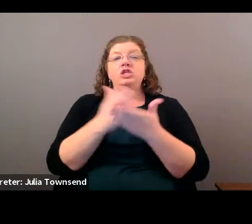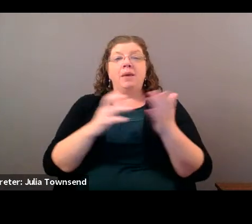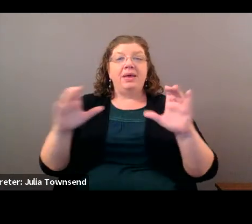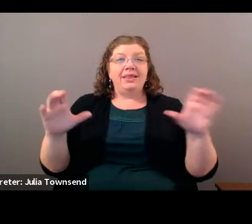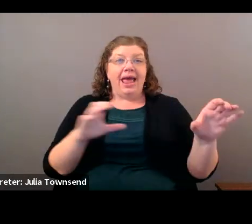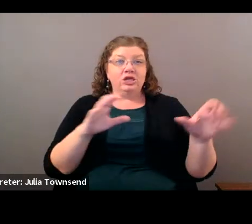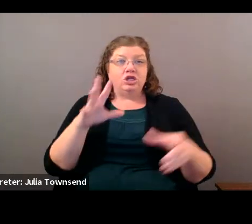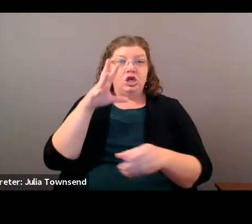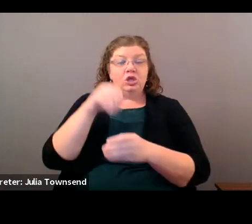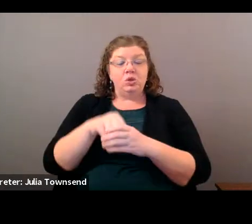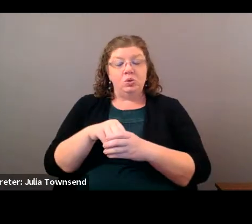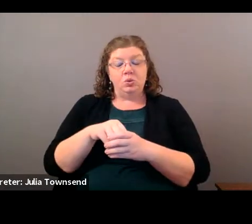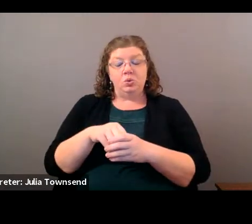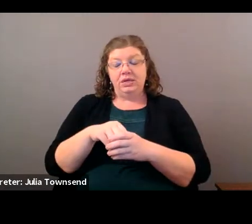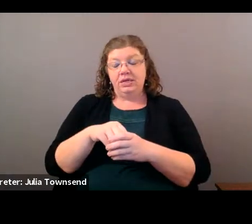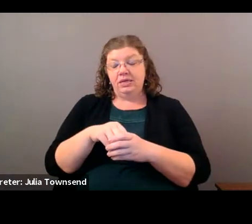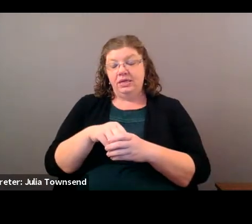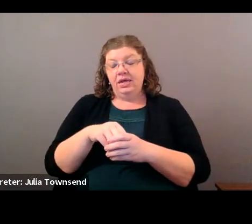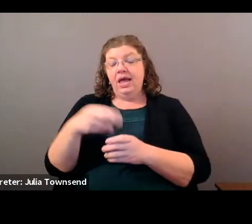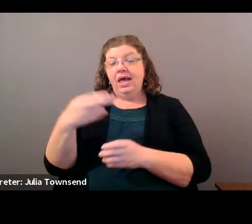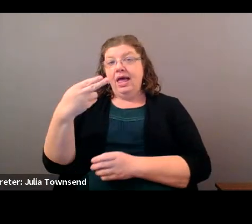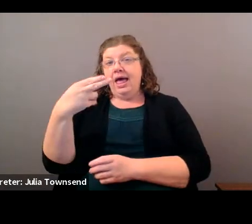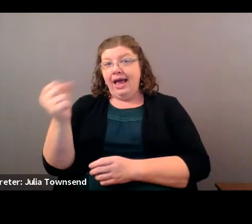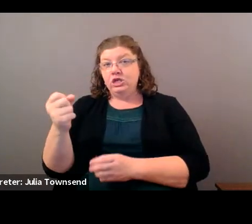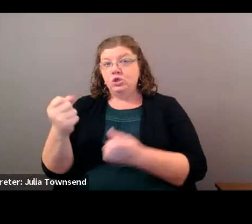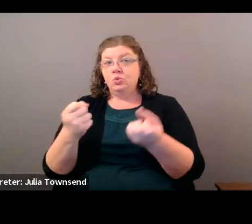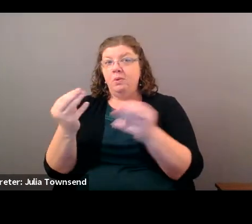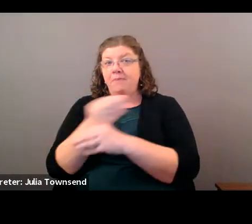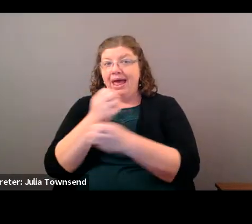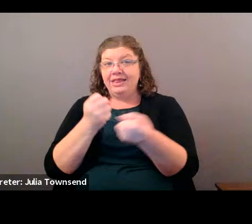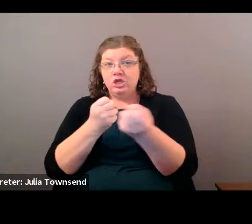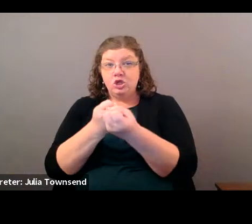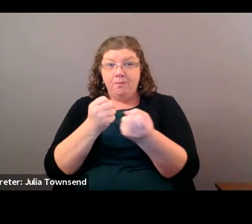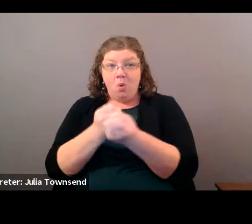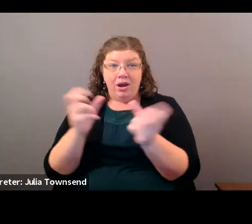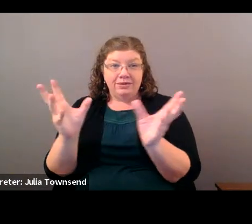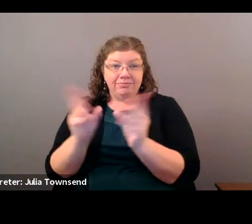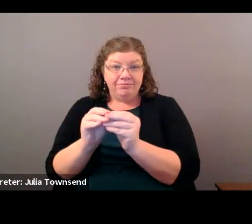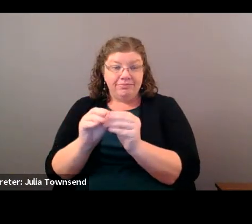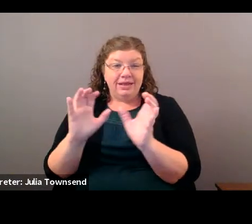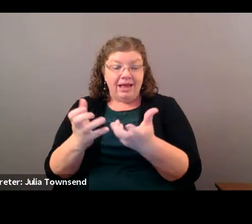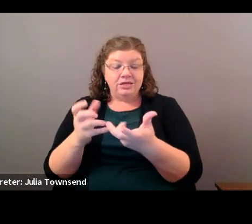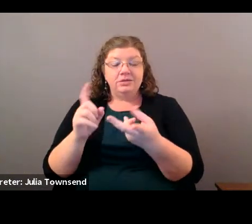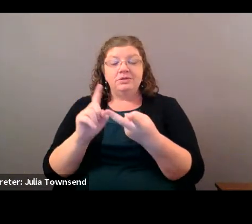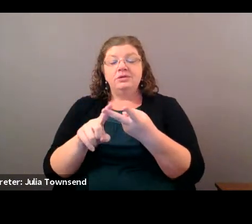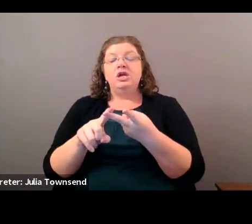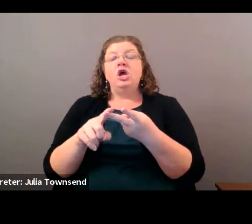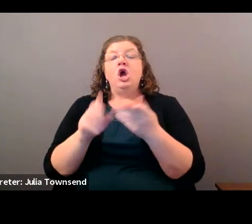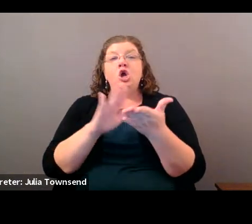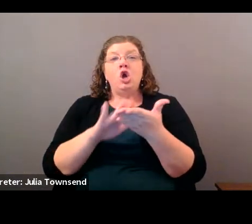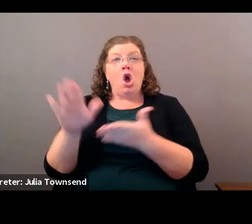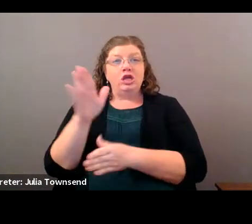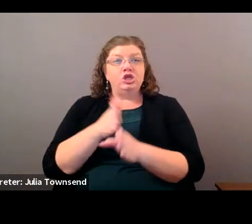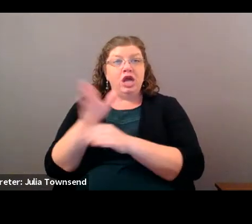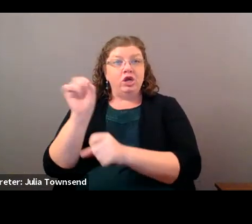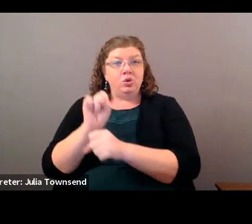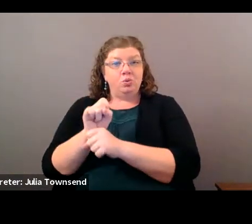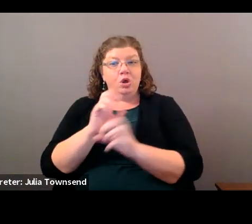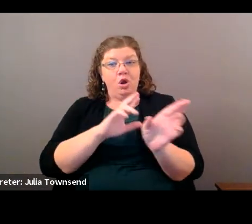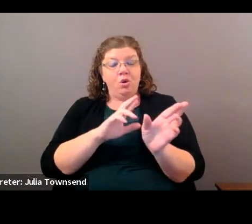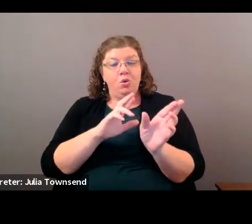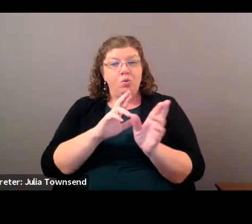included secondary math support sections, college and career readiness